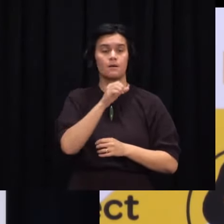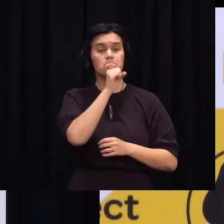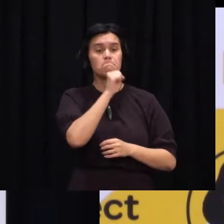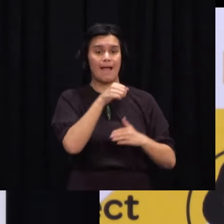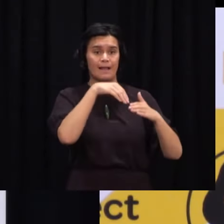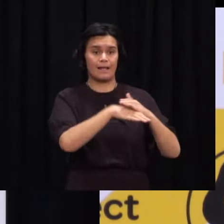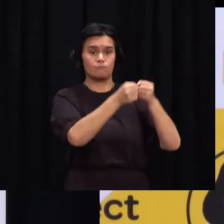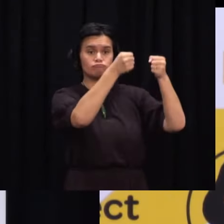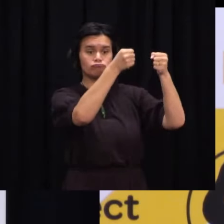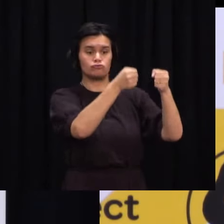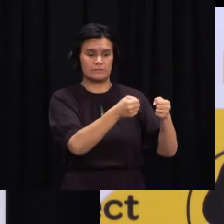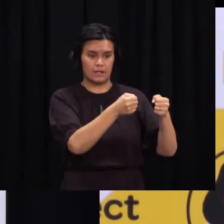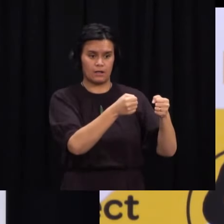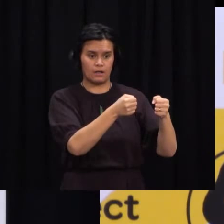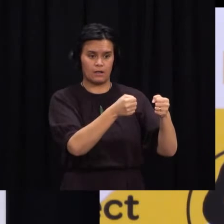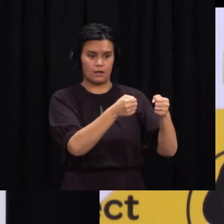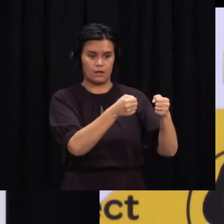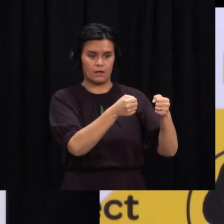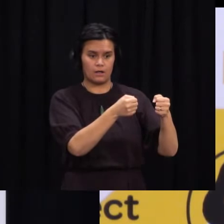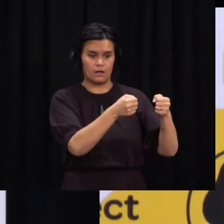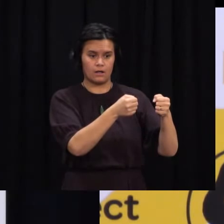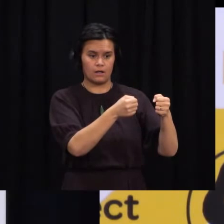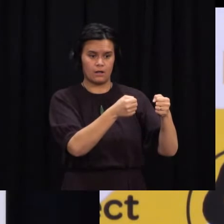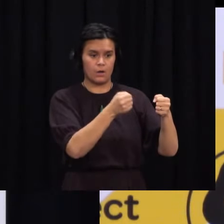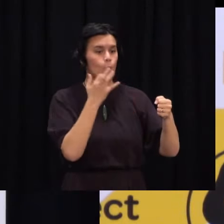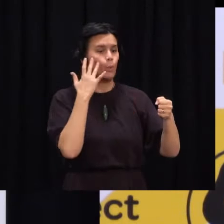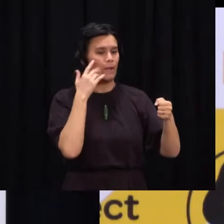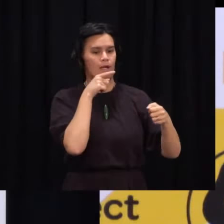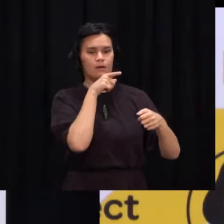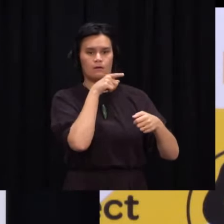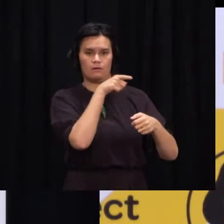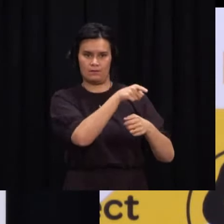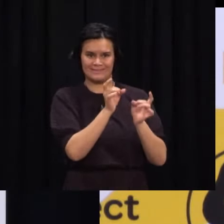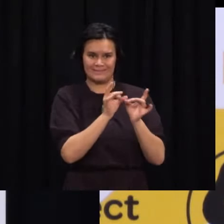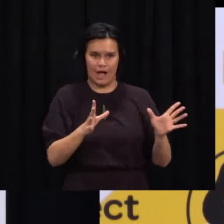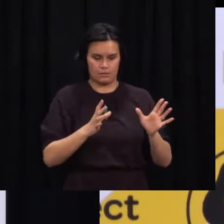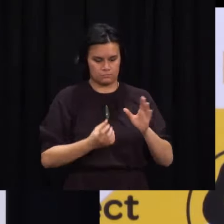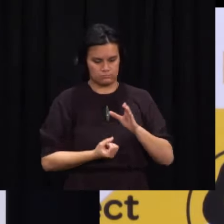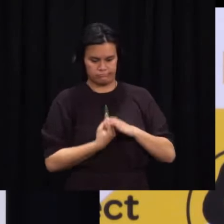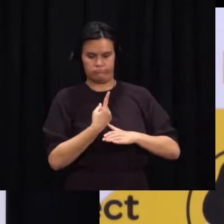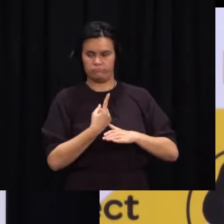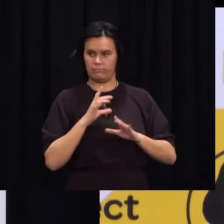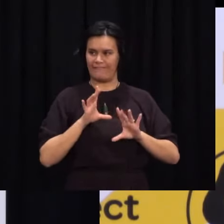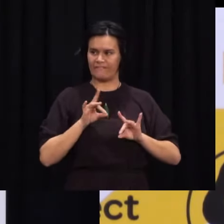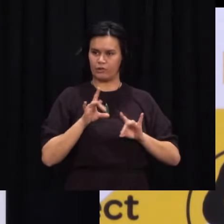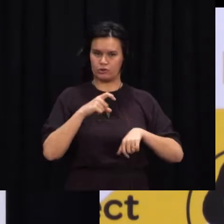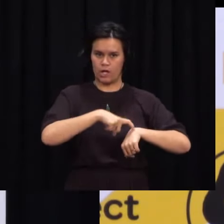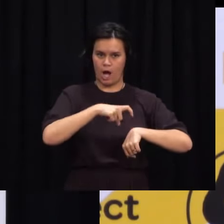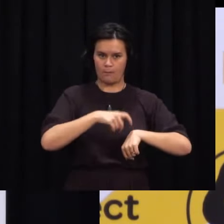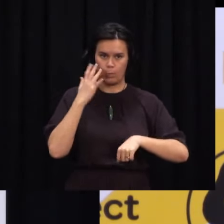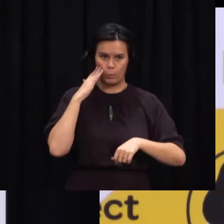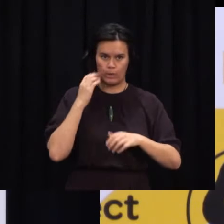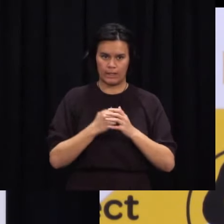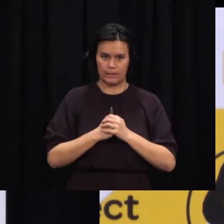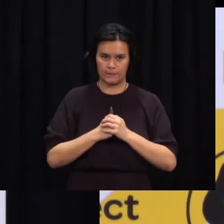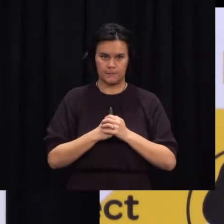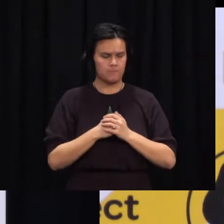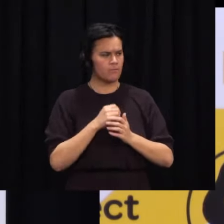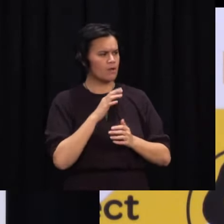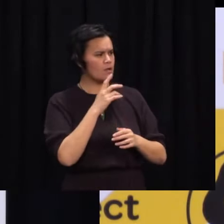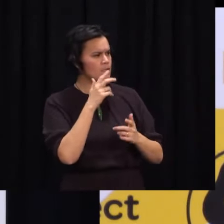from, and how many cases there might be downstream? So we've set the date of interest from the 8th